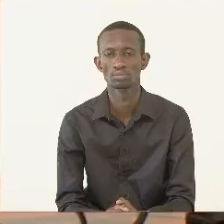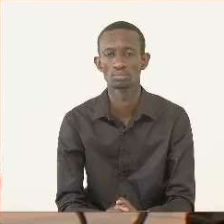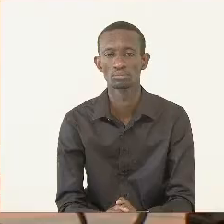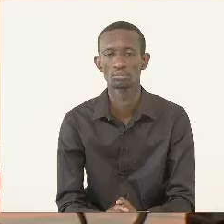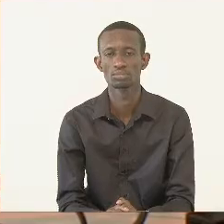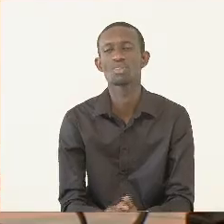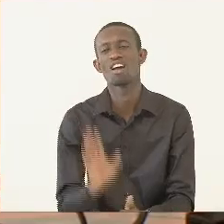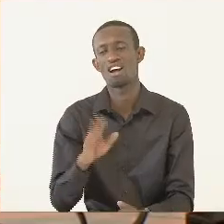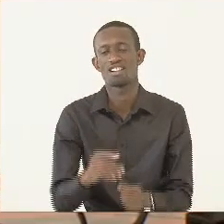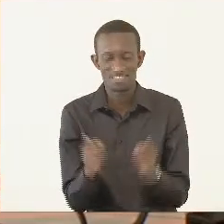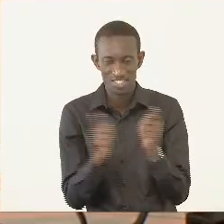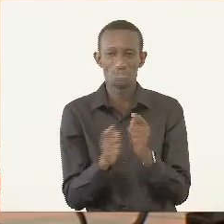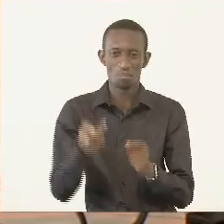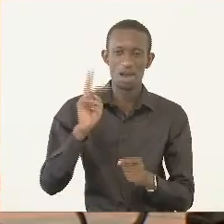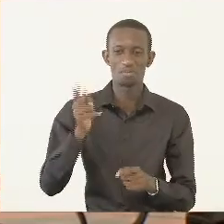Short answer.